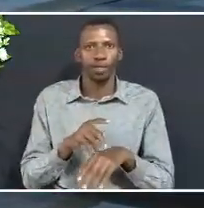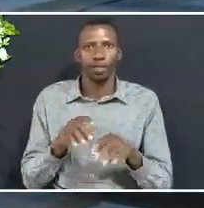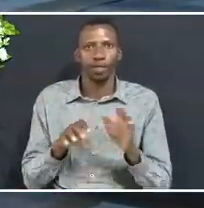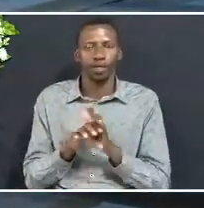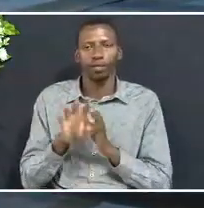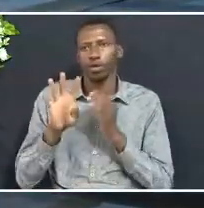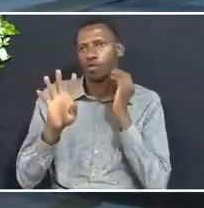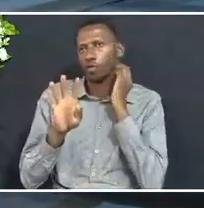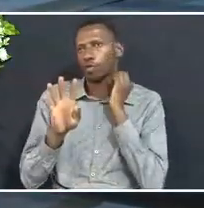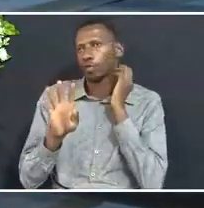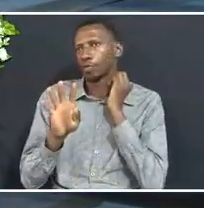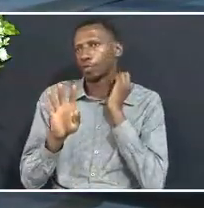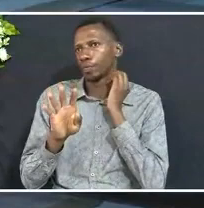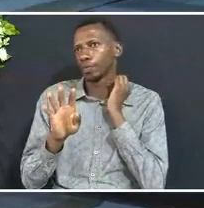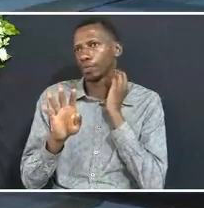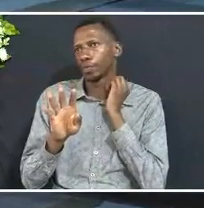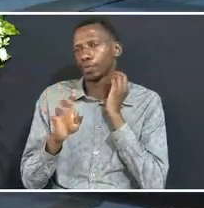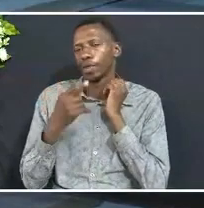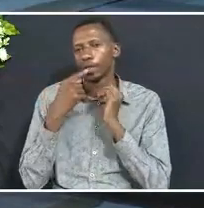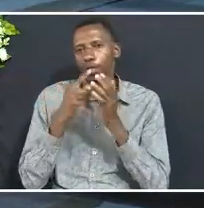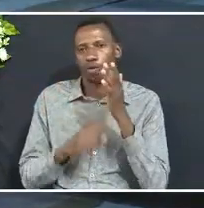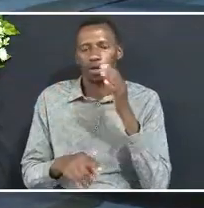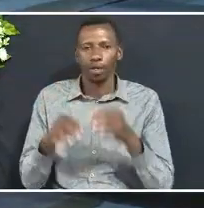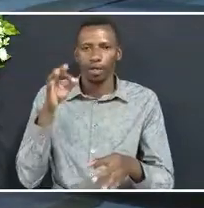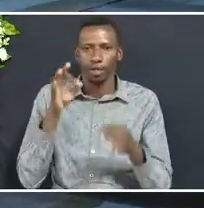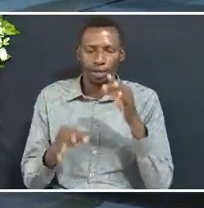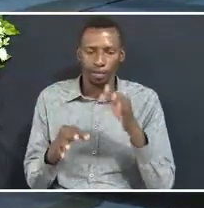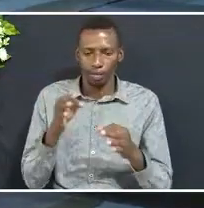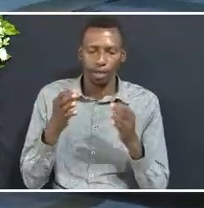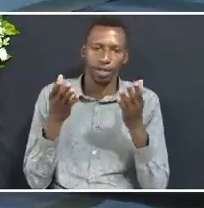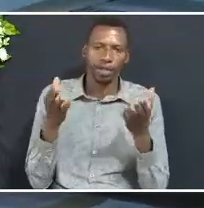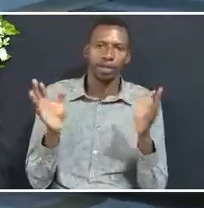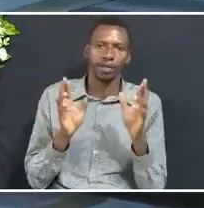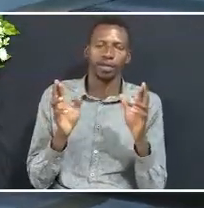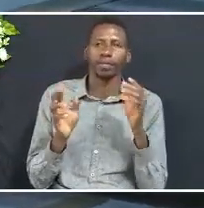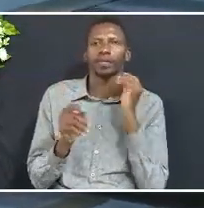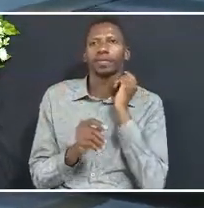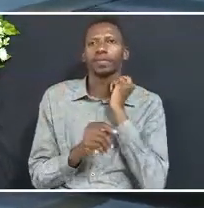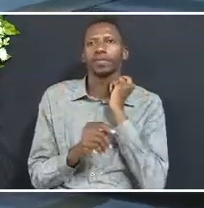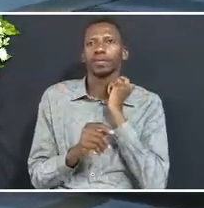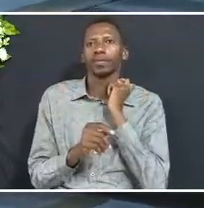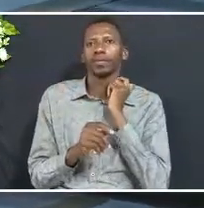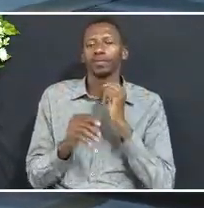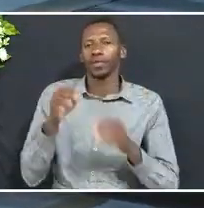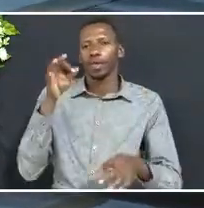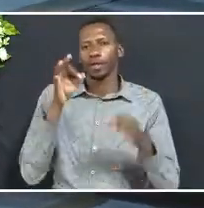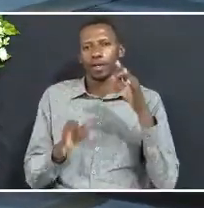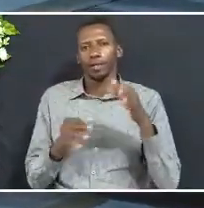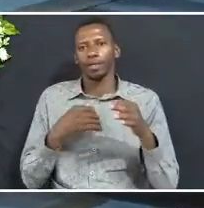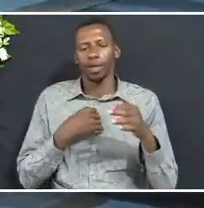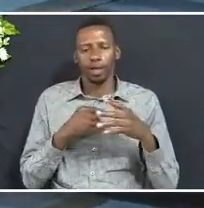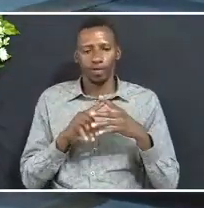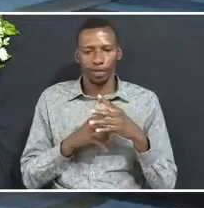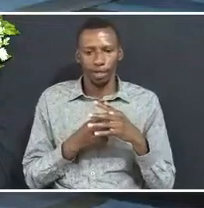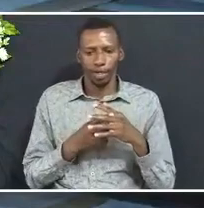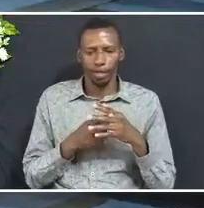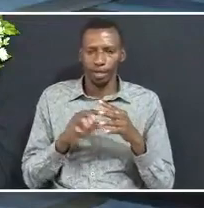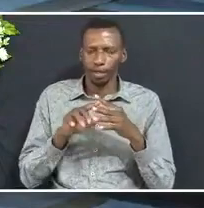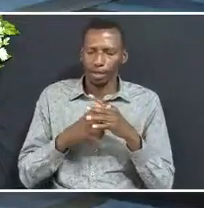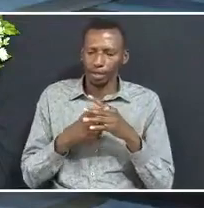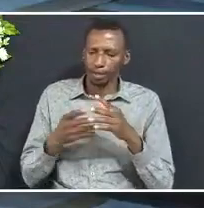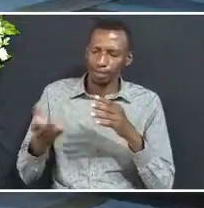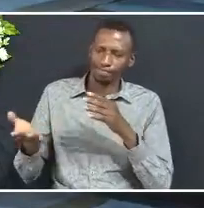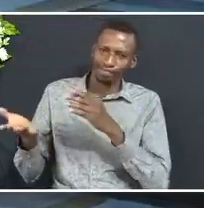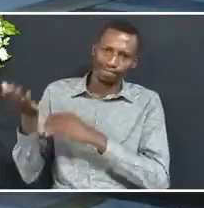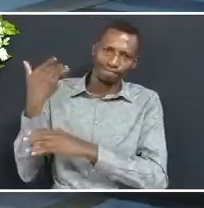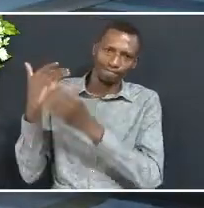verse 17 we read, that judgment has begun. Judgment has already begun. And it began long way